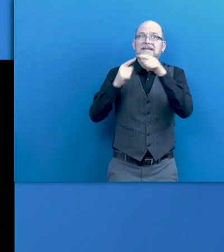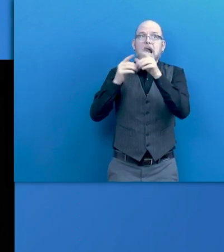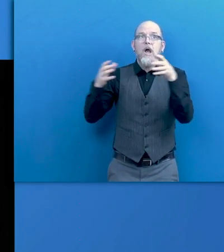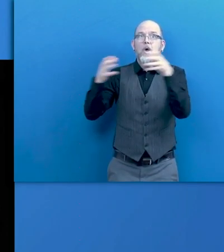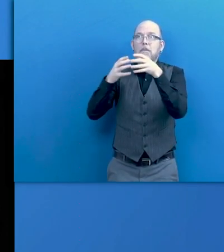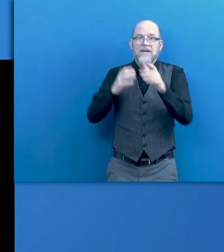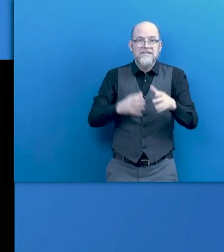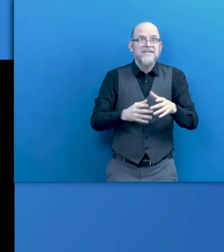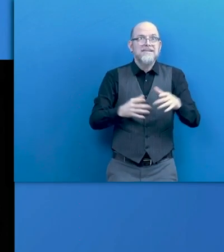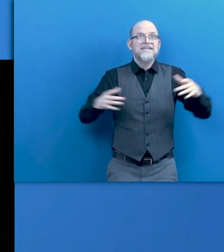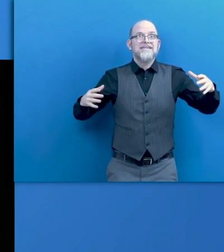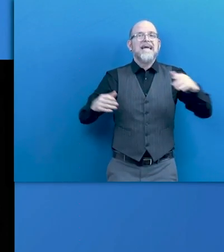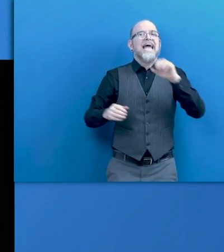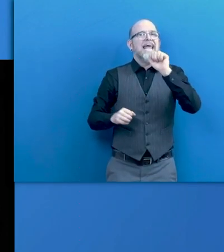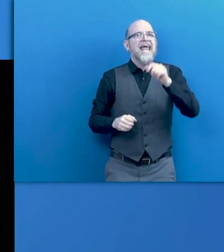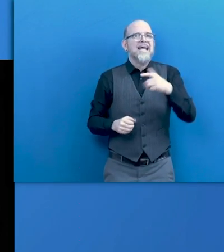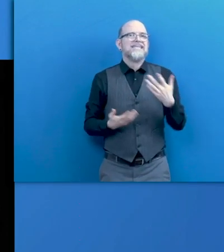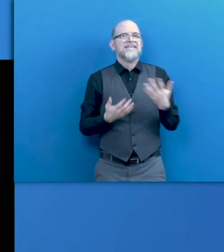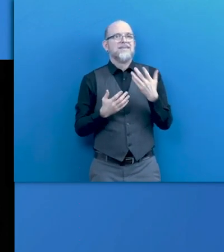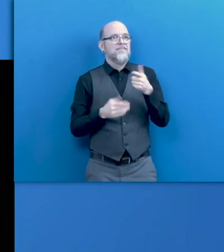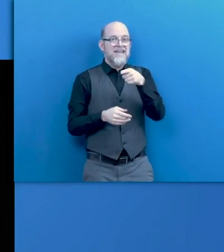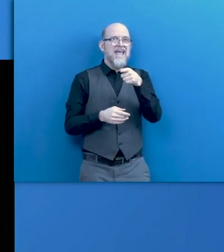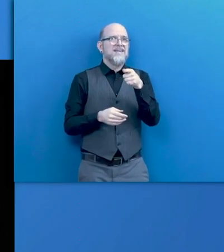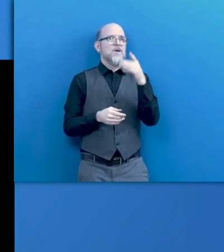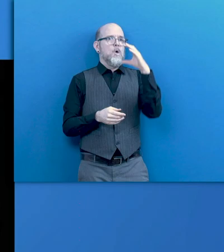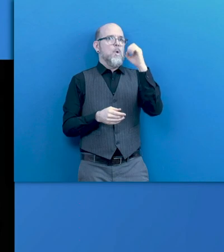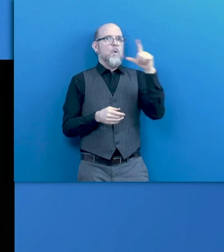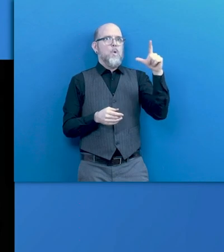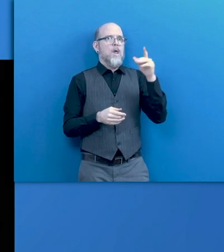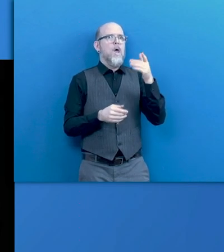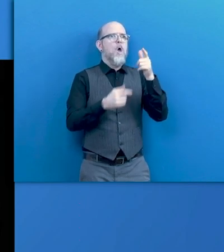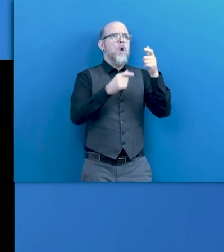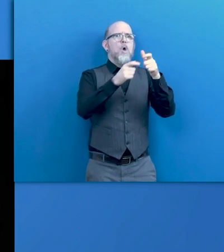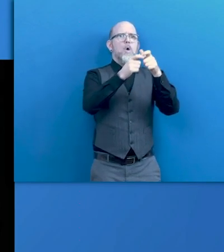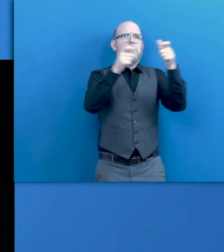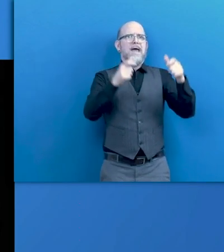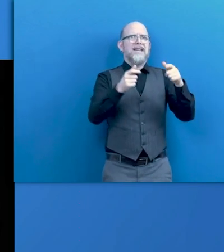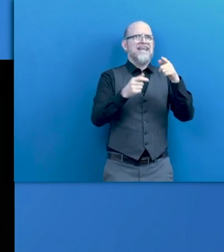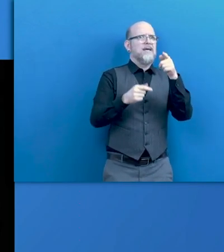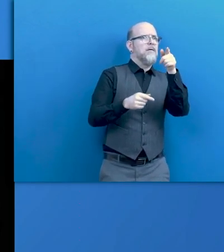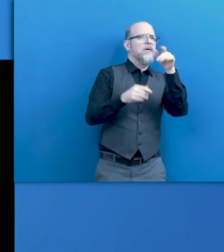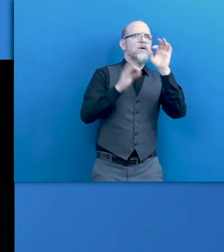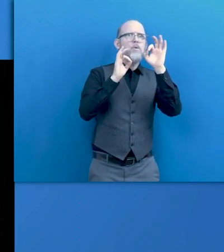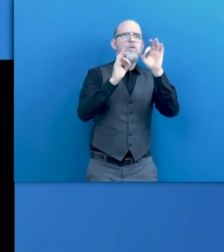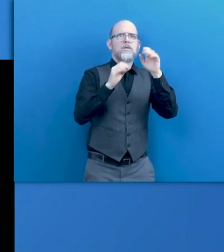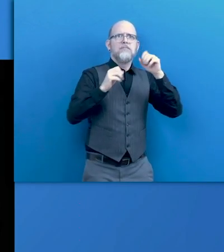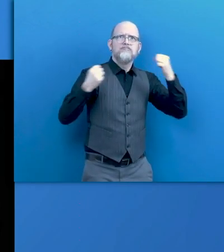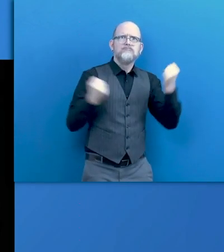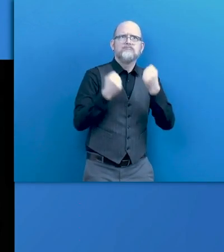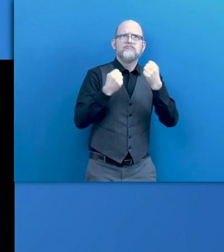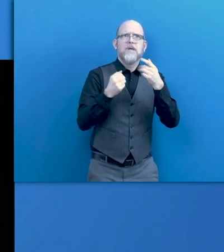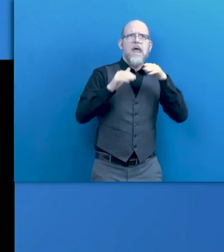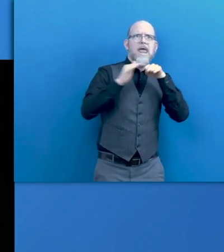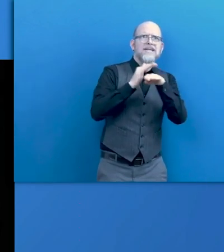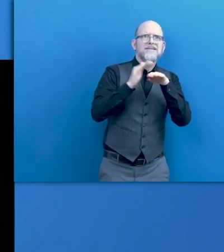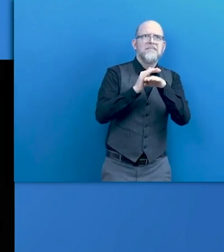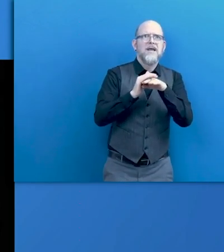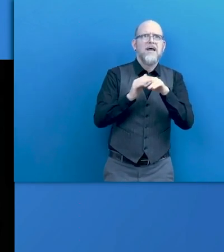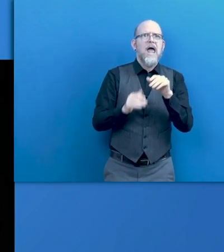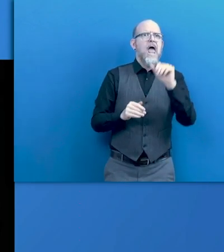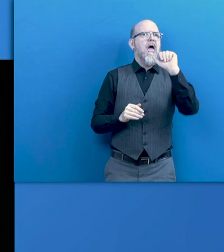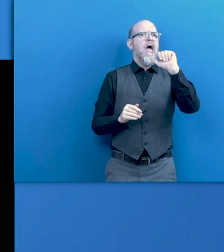to speak, that you say yes, you are a cool company that looks out for everyone. And then he said, yes, but it's so easy anyway.